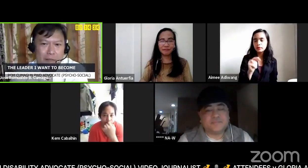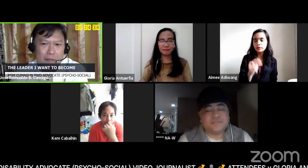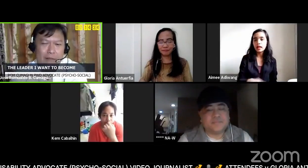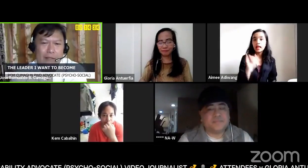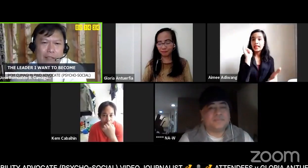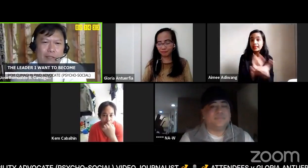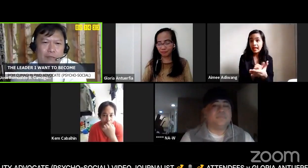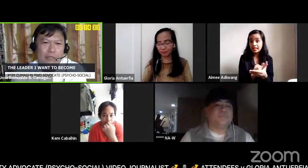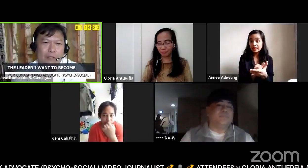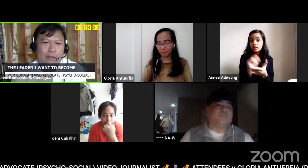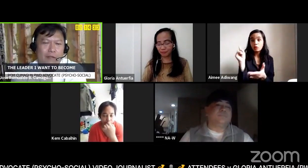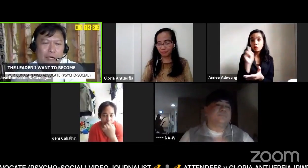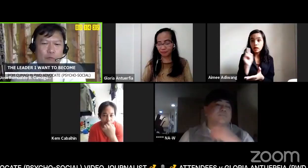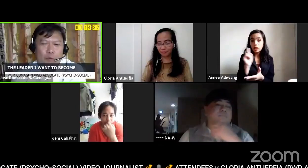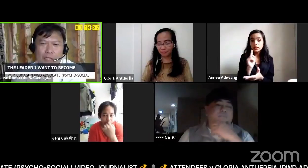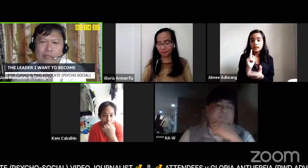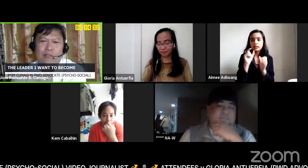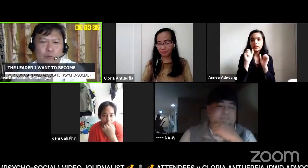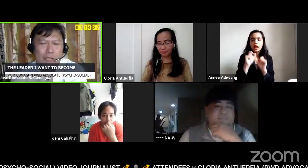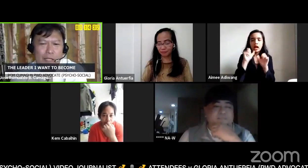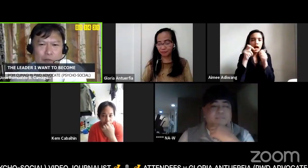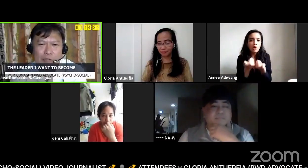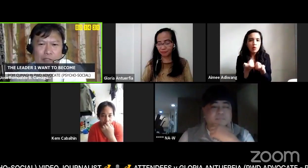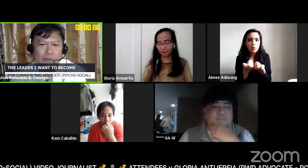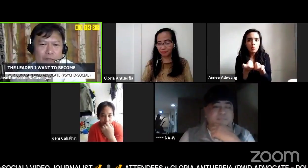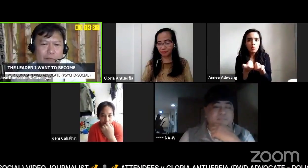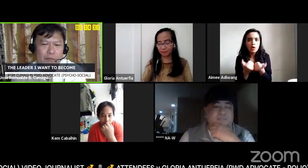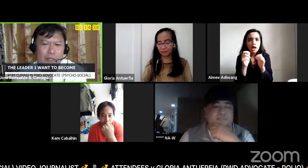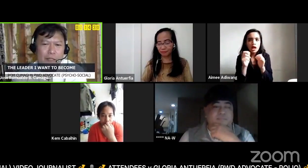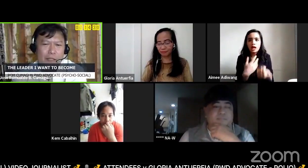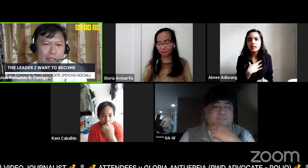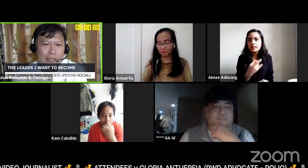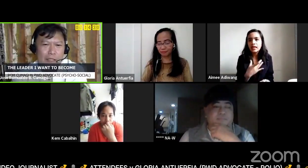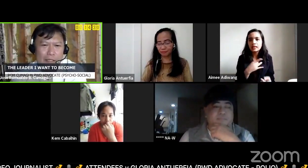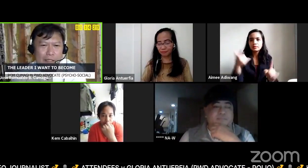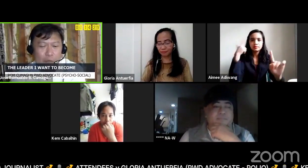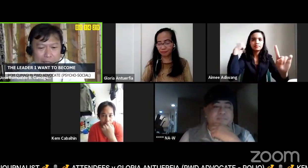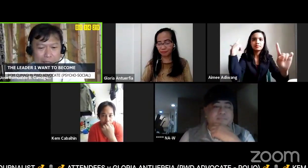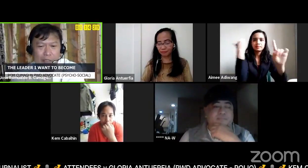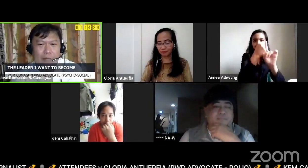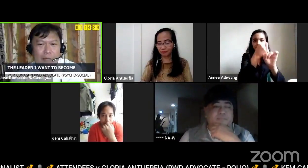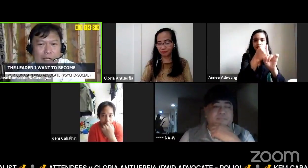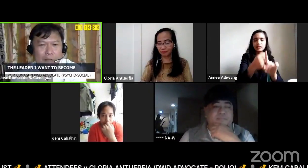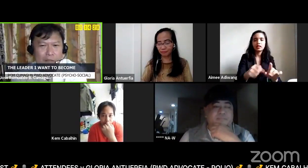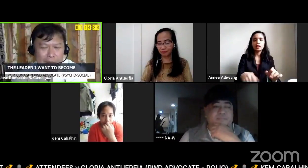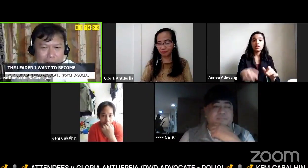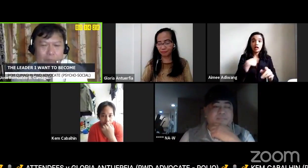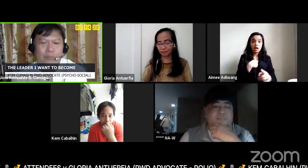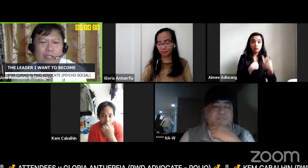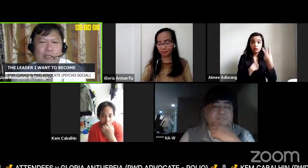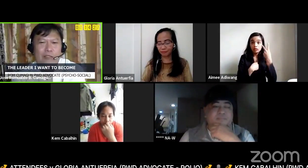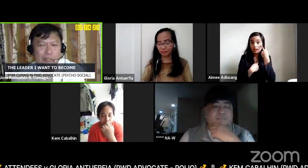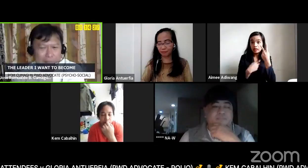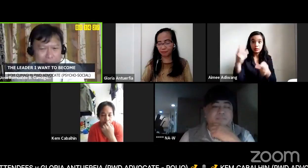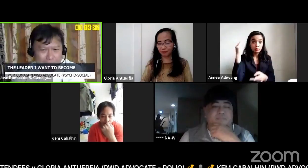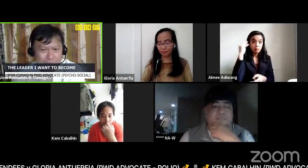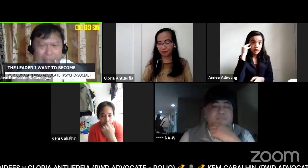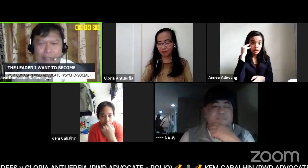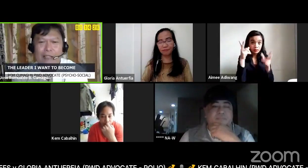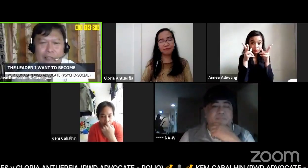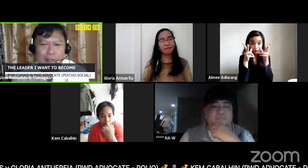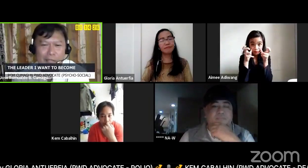that would be the speed. Okay, the speed of how one would like to achieve something. The way I see it, Mario,